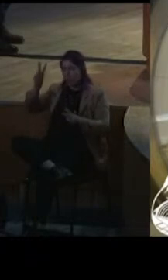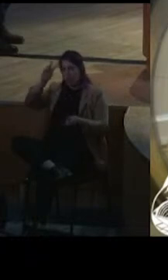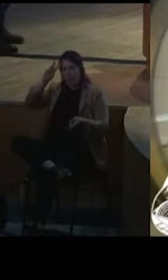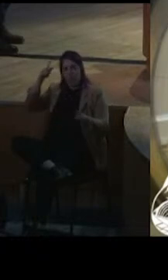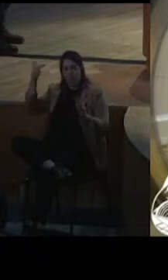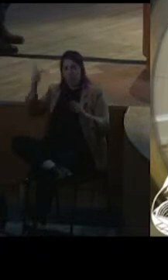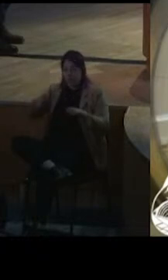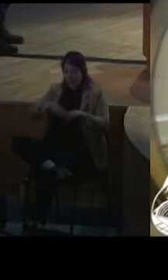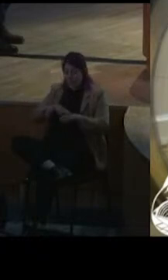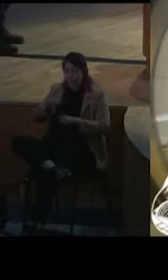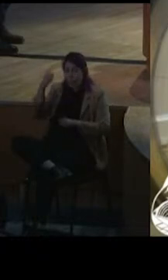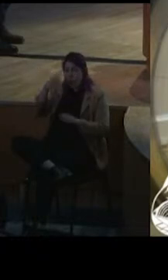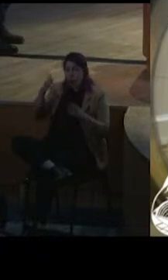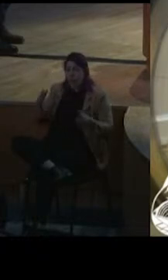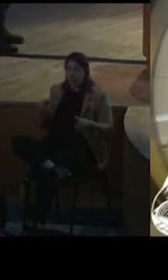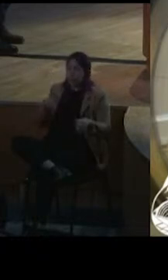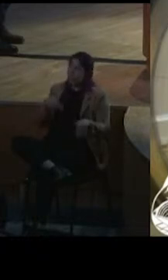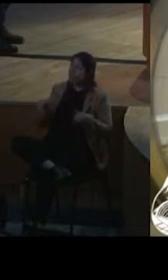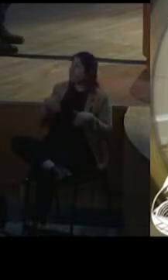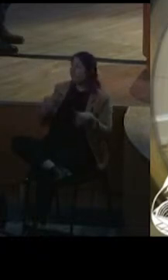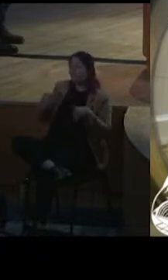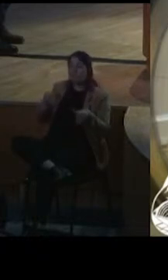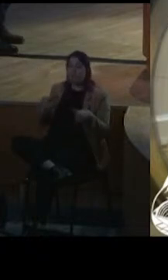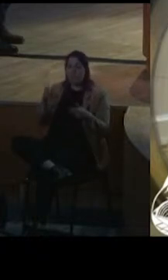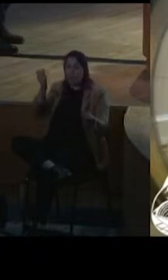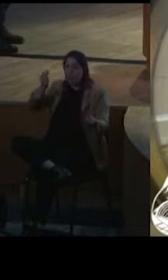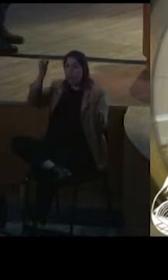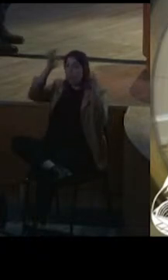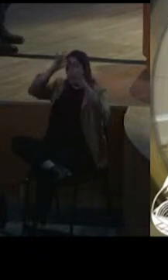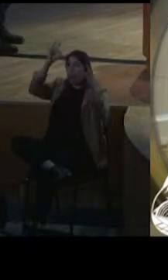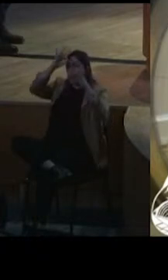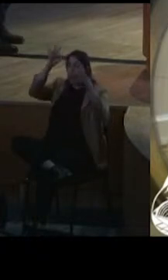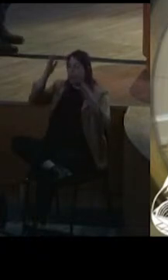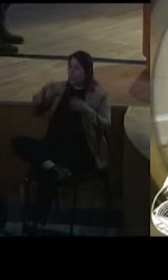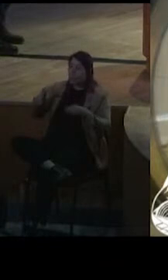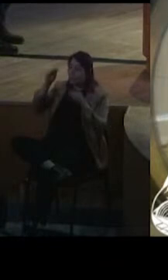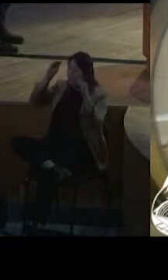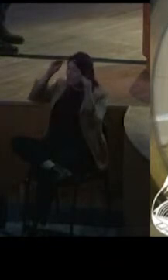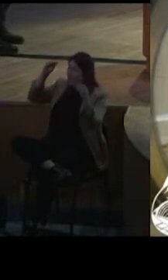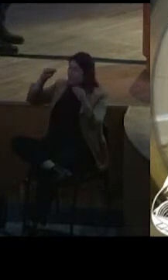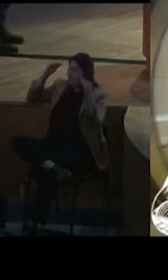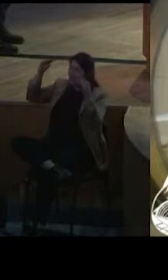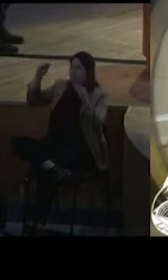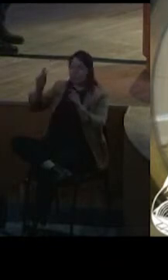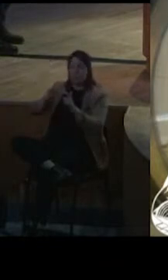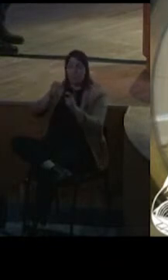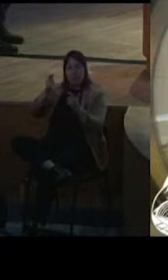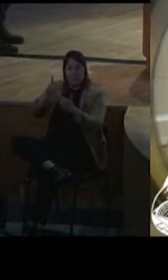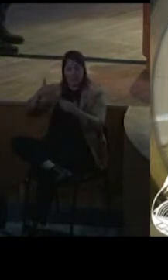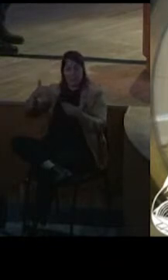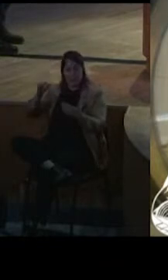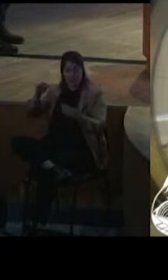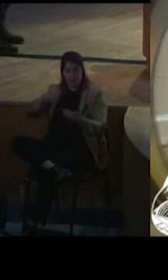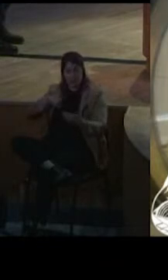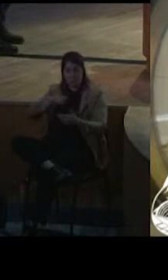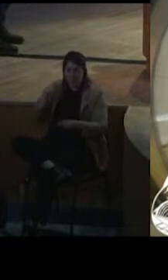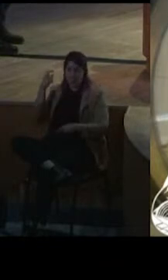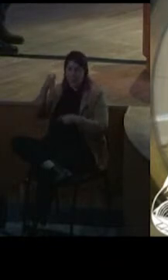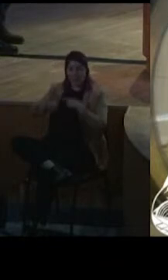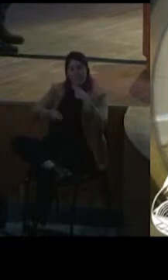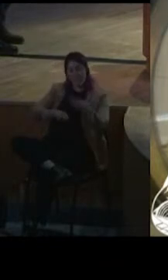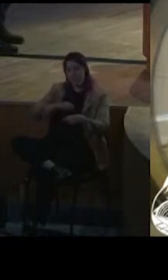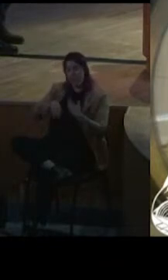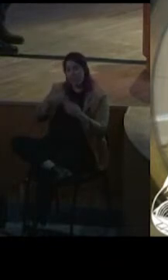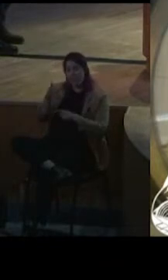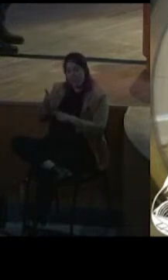Hawaiians, who want to have this resource and we want to give it to them. But the biggest thing is, if we give you all the fish